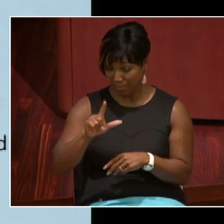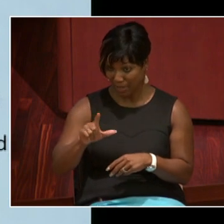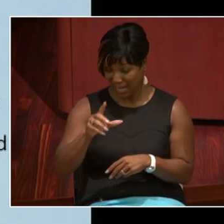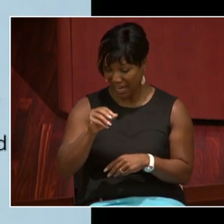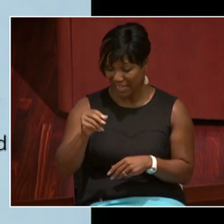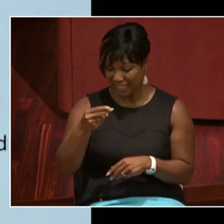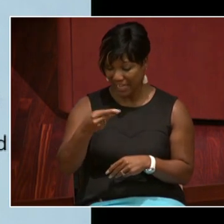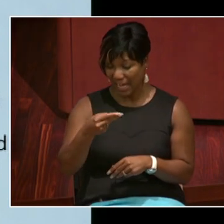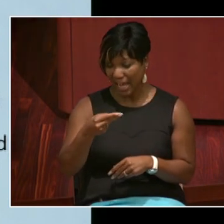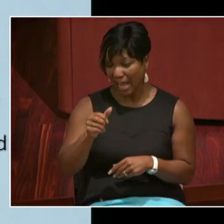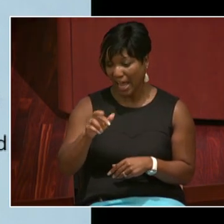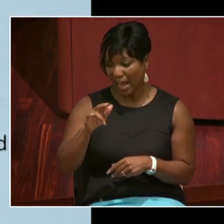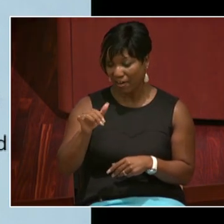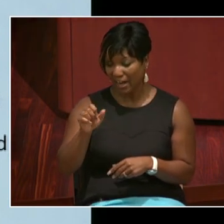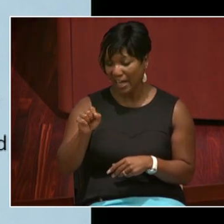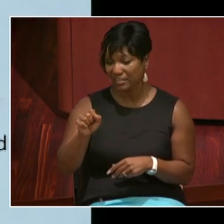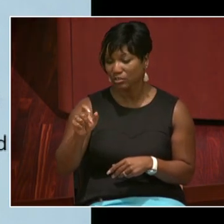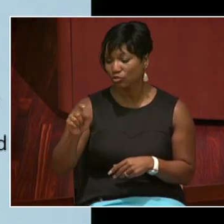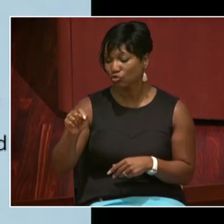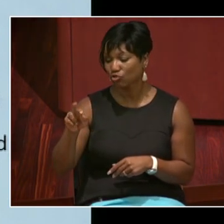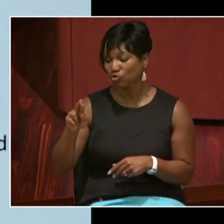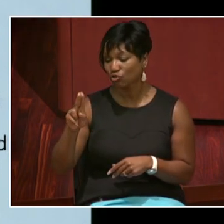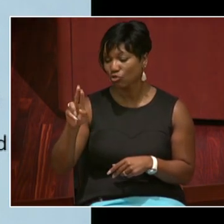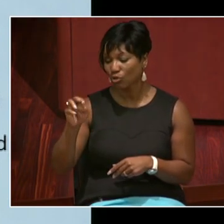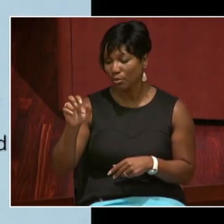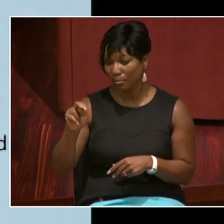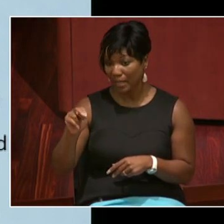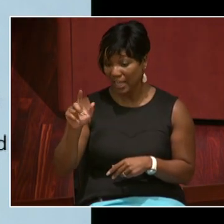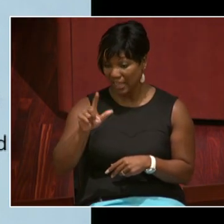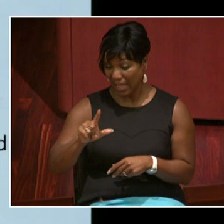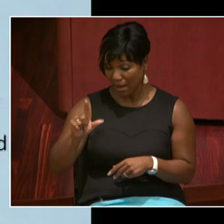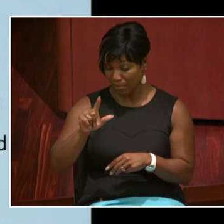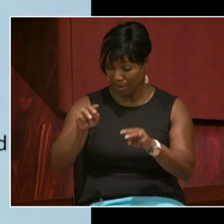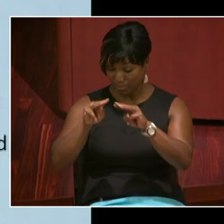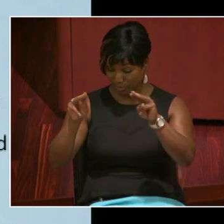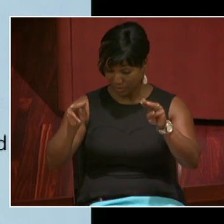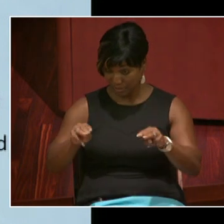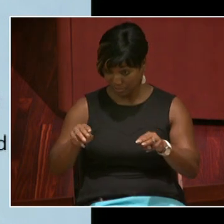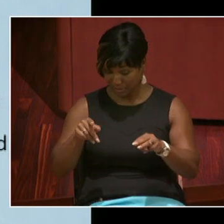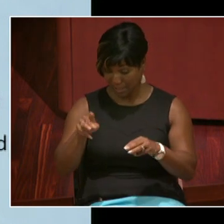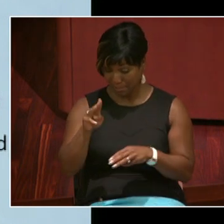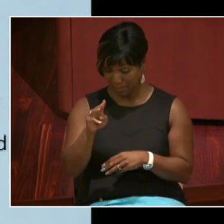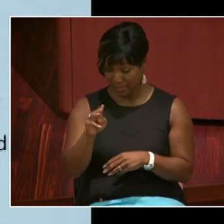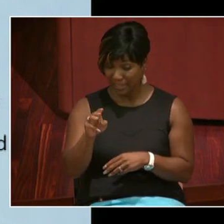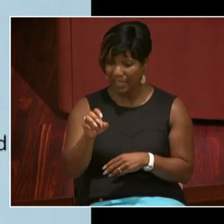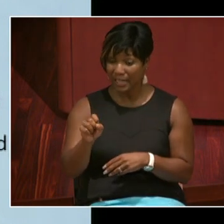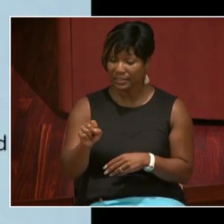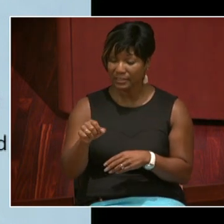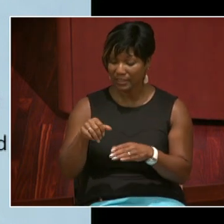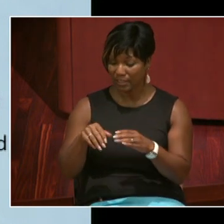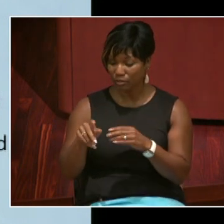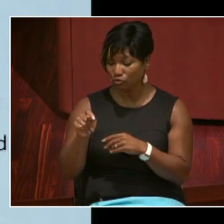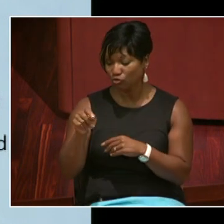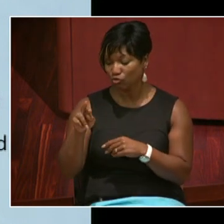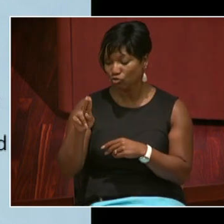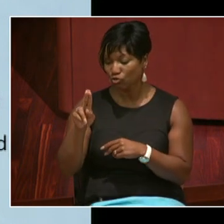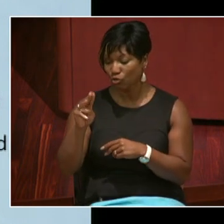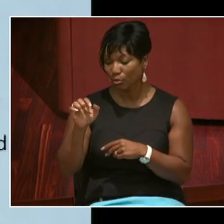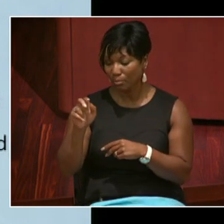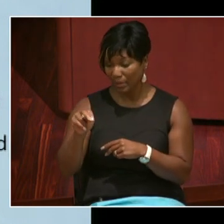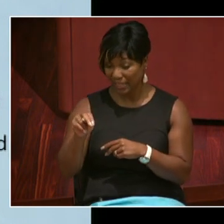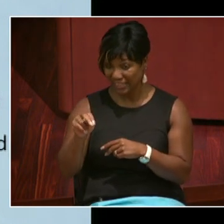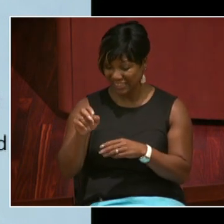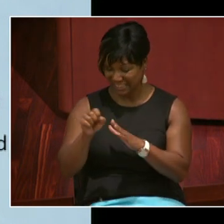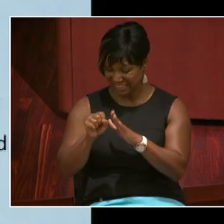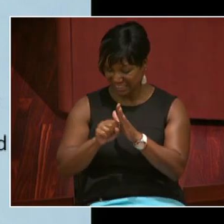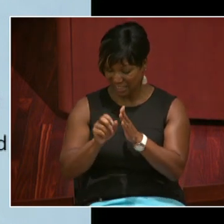Presidential Library and Museum. She received a bachelor's degree in history at Truman State University and a master's